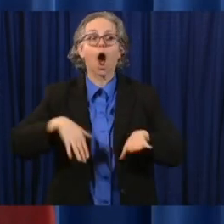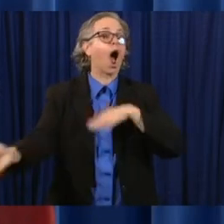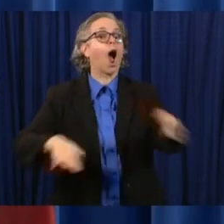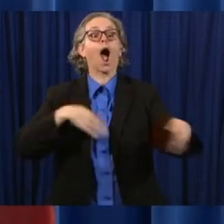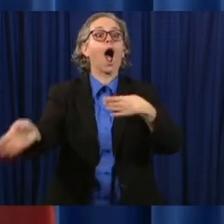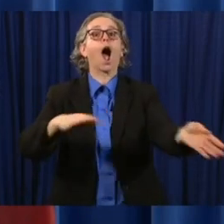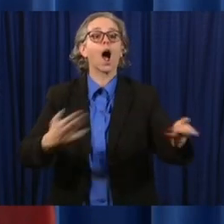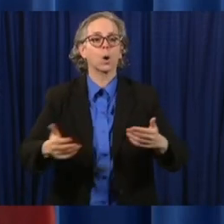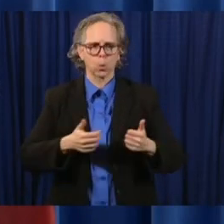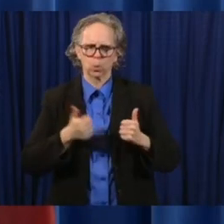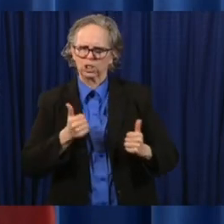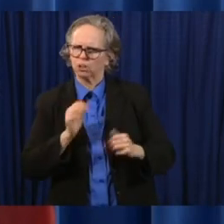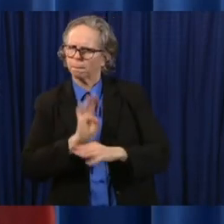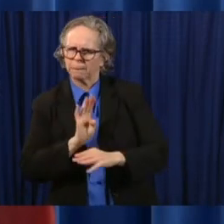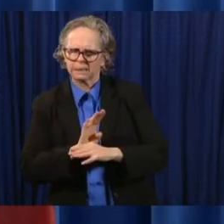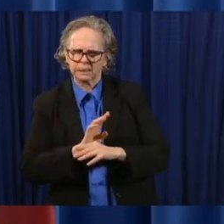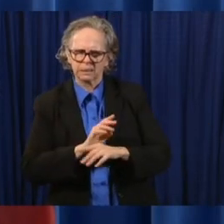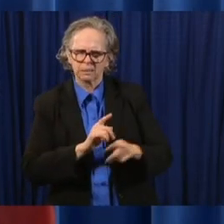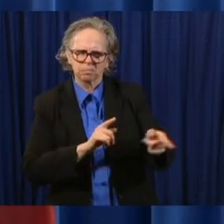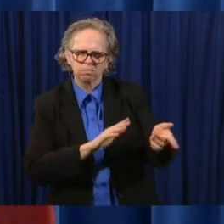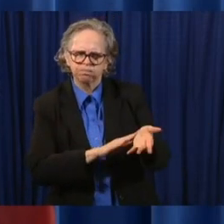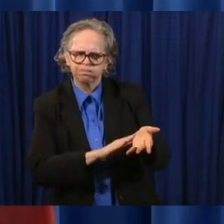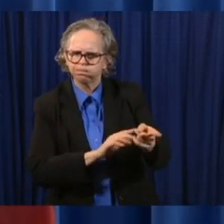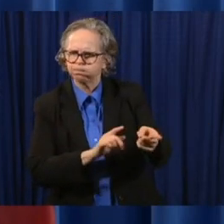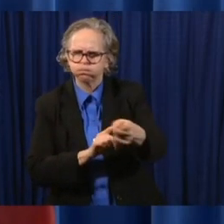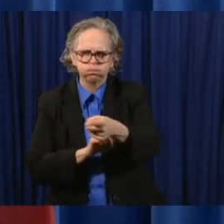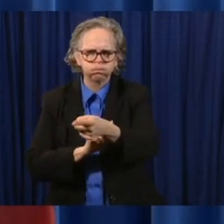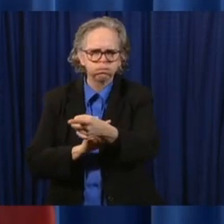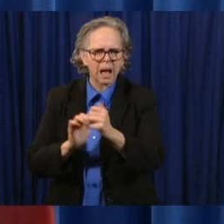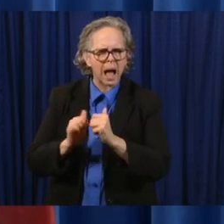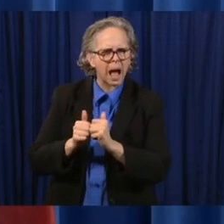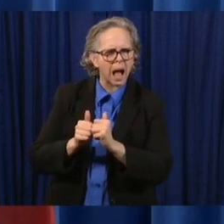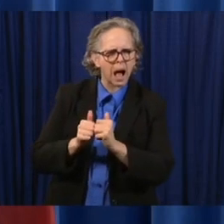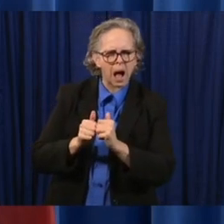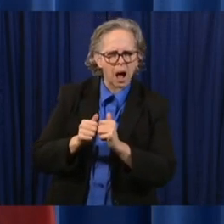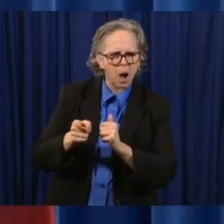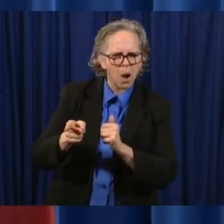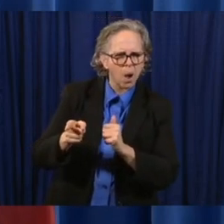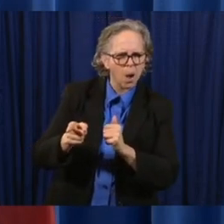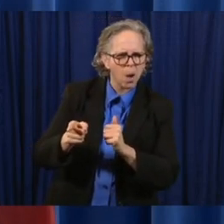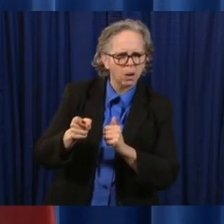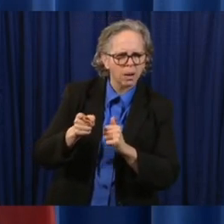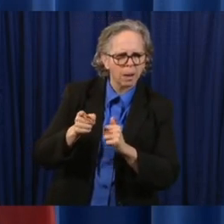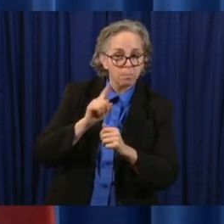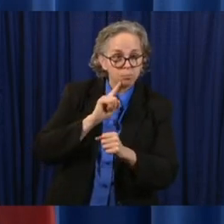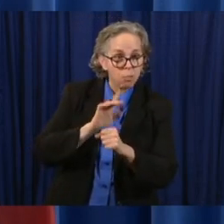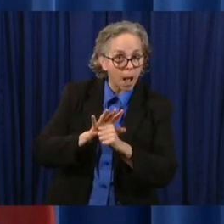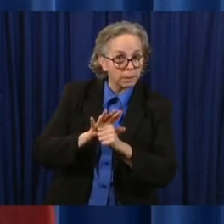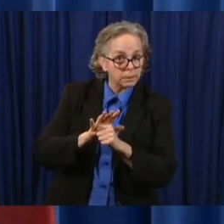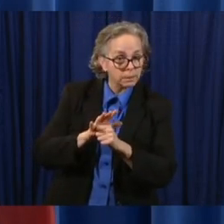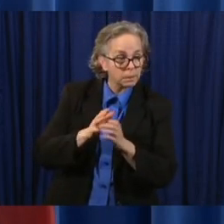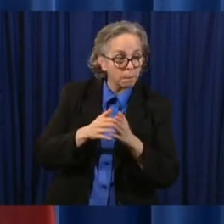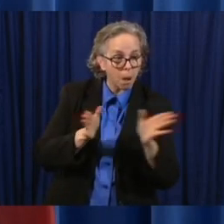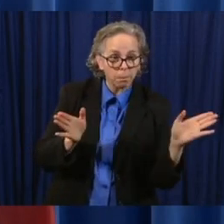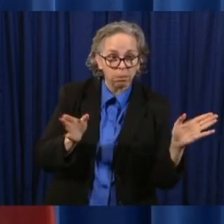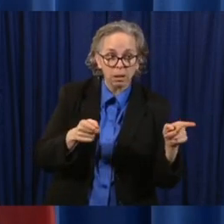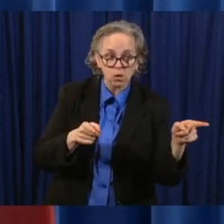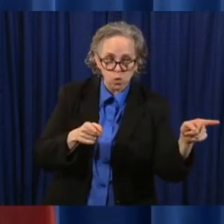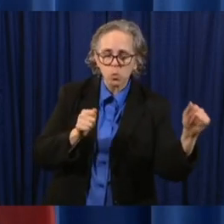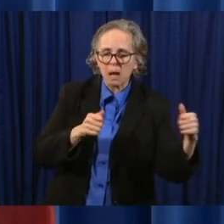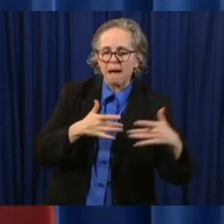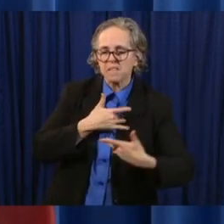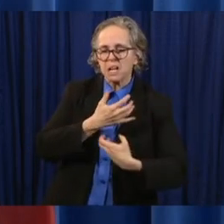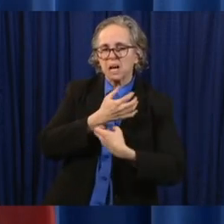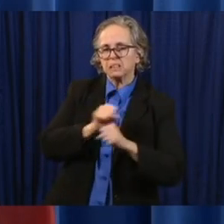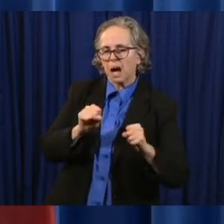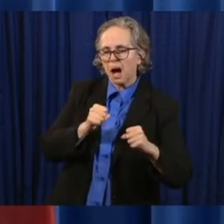can open up, and to be able to assure the public that if they go to one of those businesses, at least all efforts have